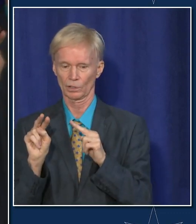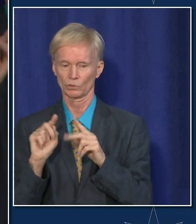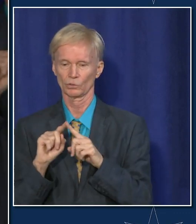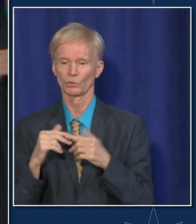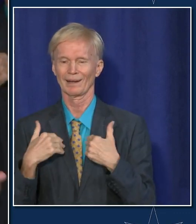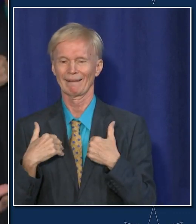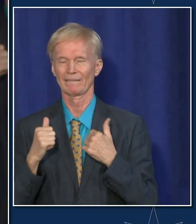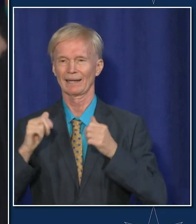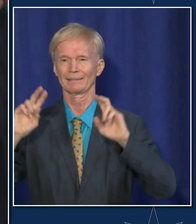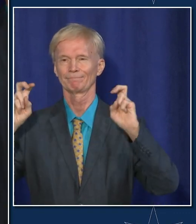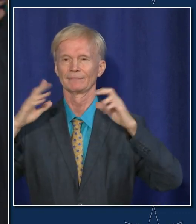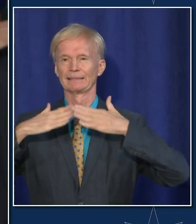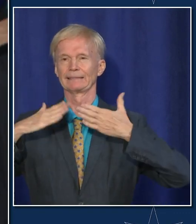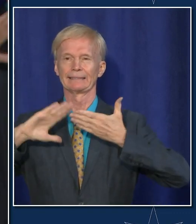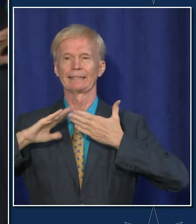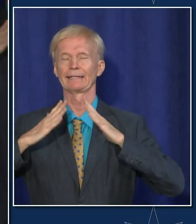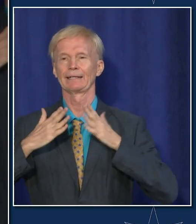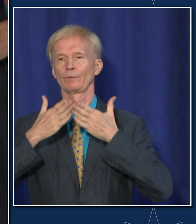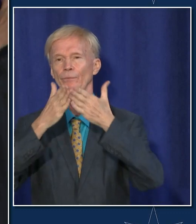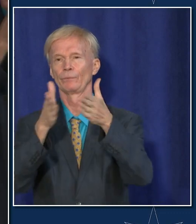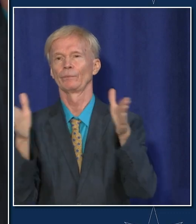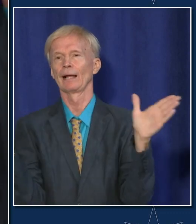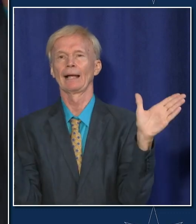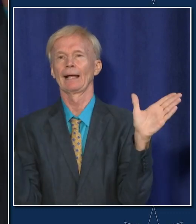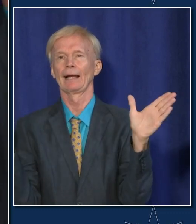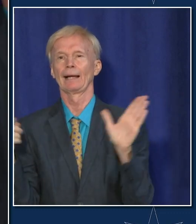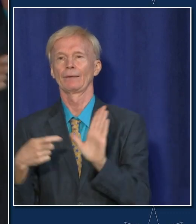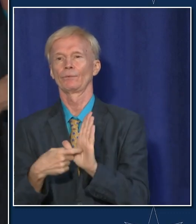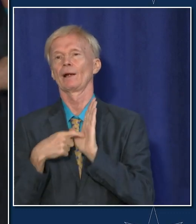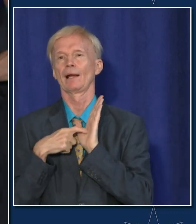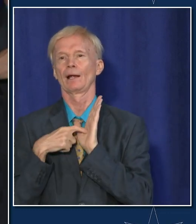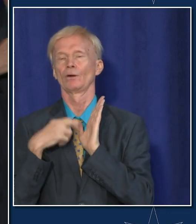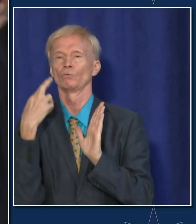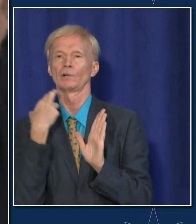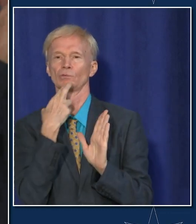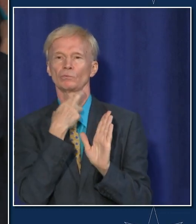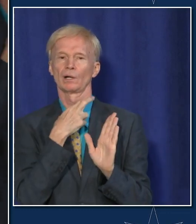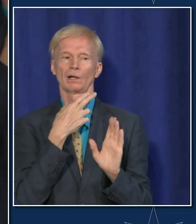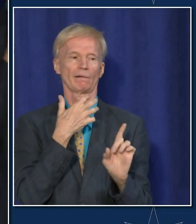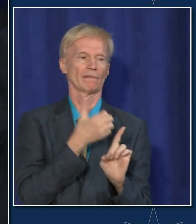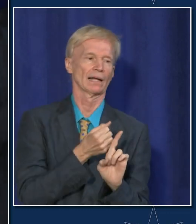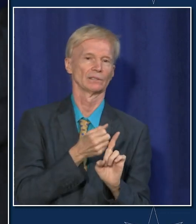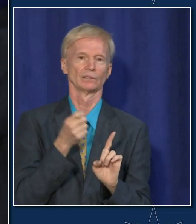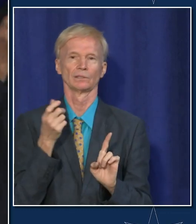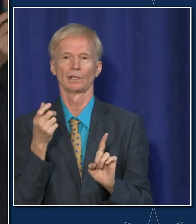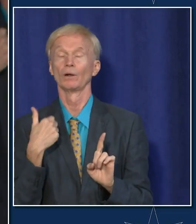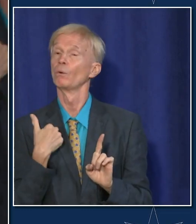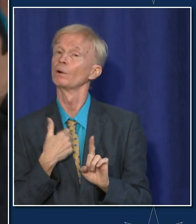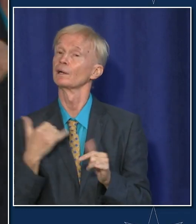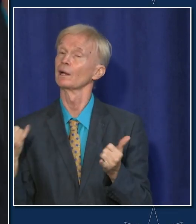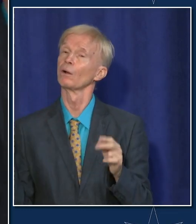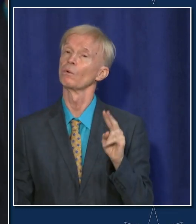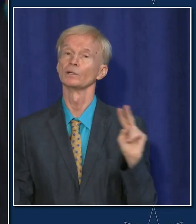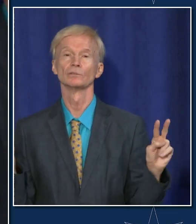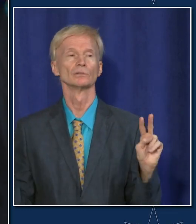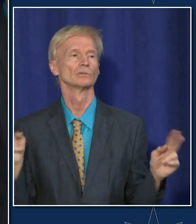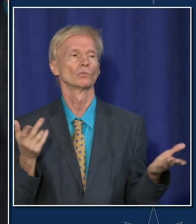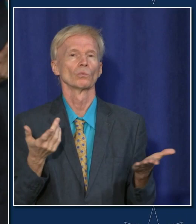sort of a city-wide, meaning, we're requiring restaurants to vaccinate, anything like that. We are watching around the